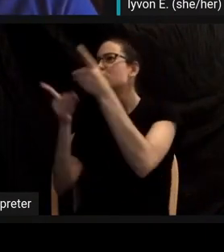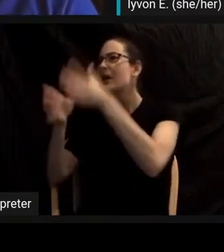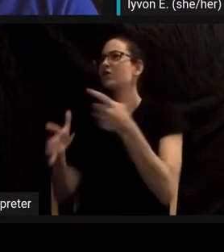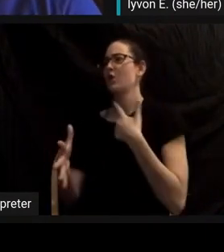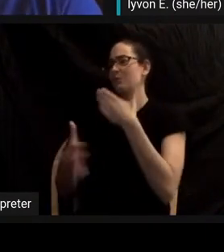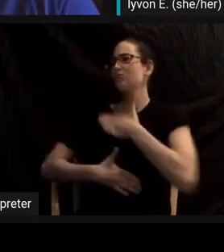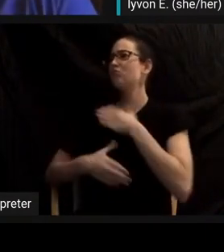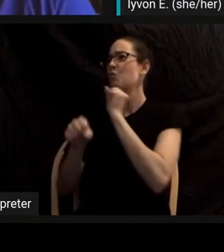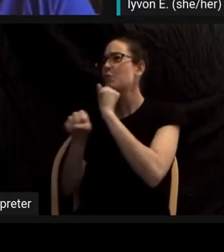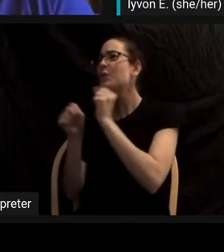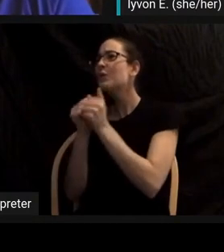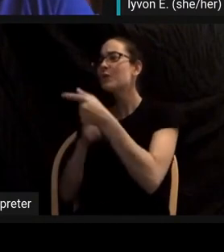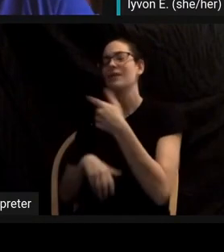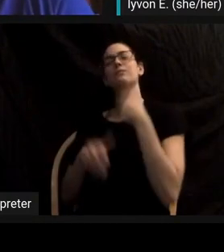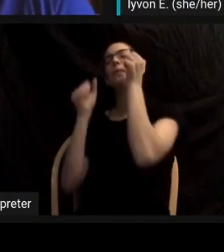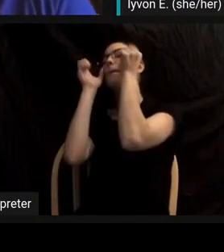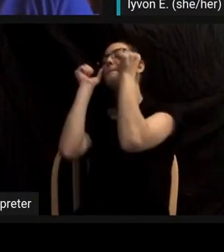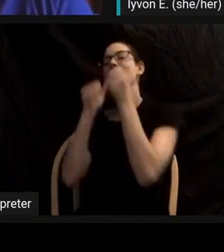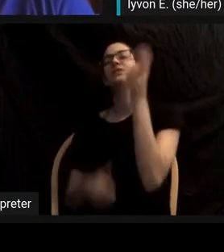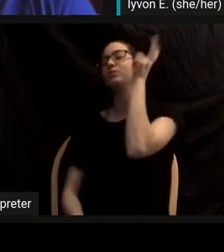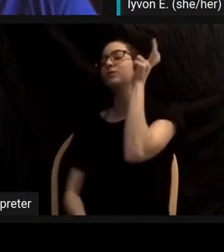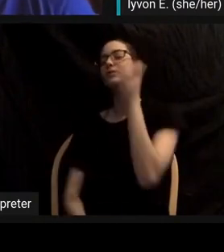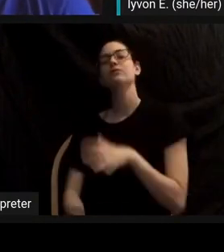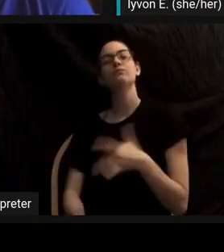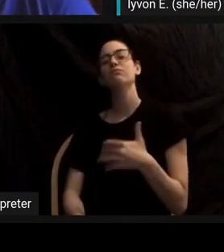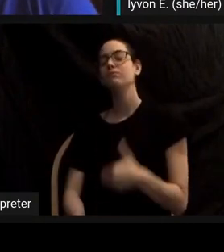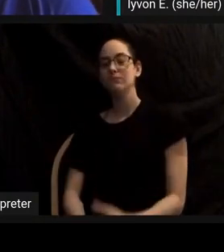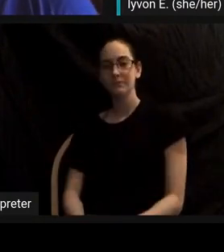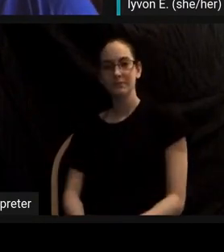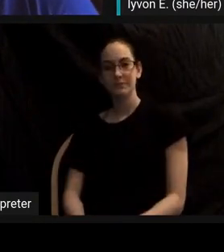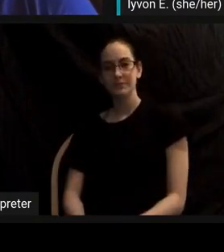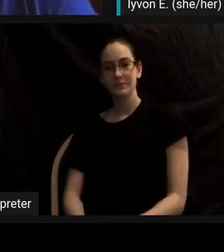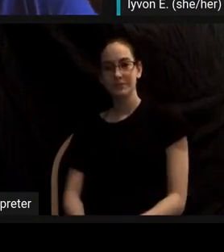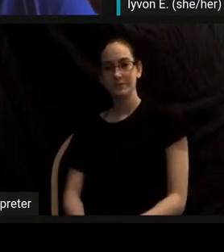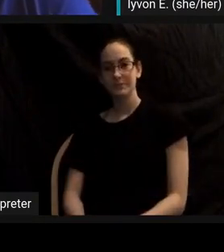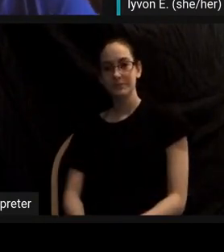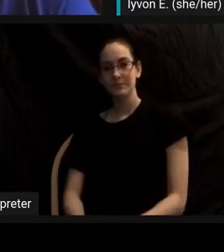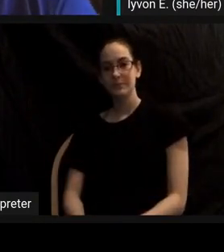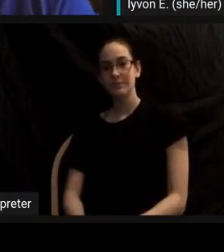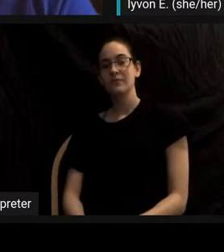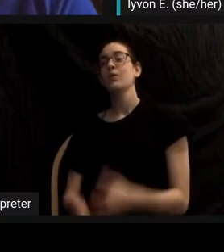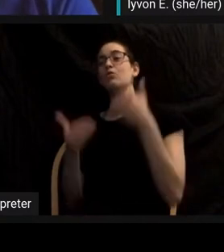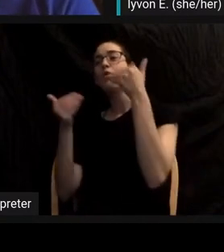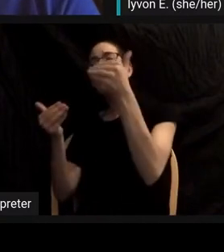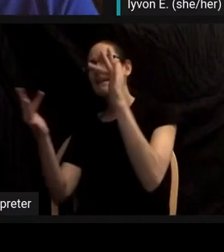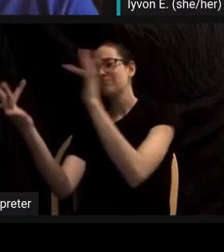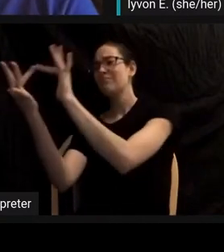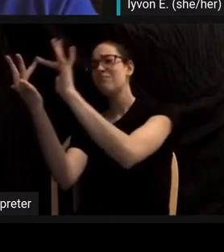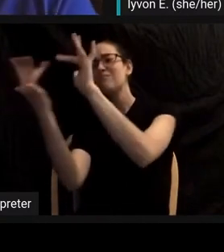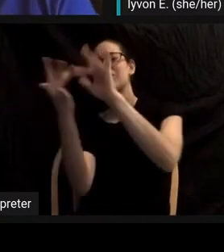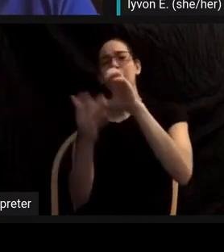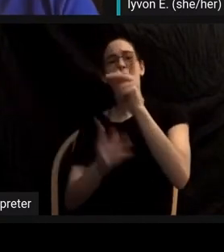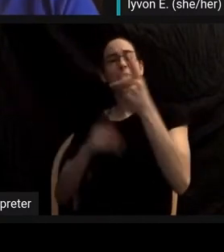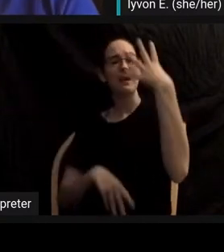such an amazing thing. So that's another thing is, you know, take the risk to sort of like expand your network outside of your hometown. You never know what it's going